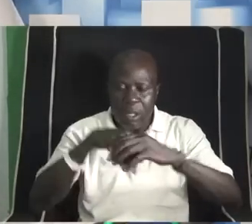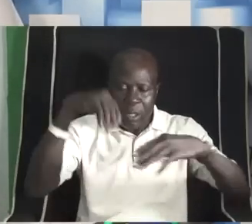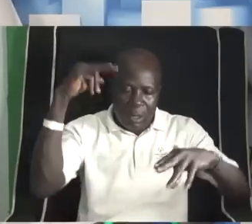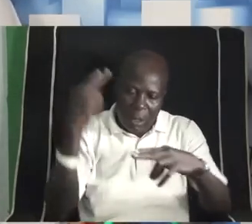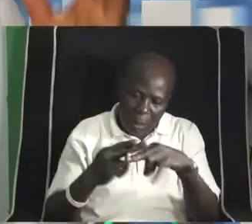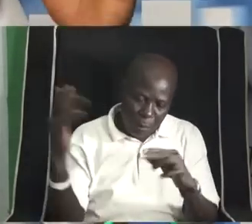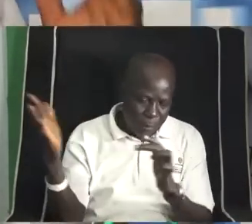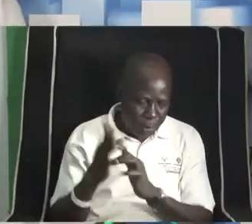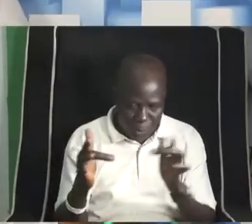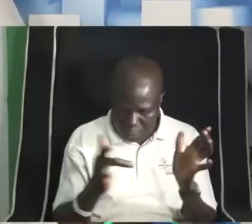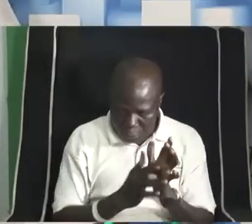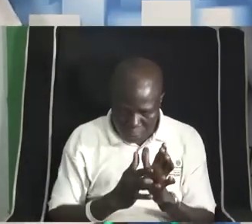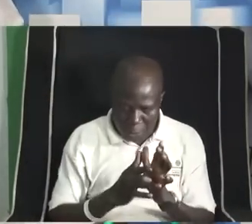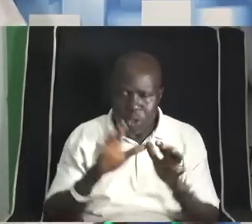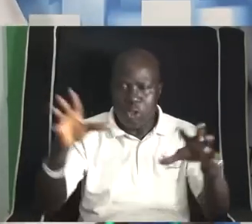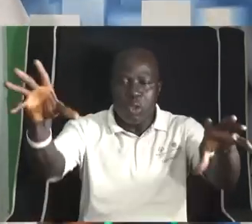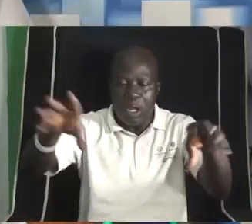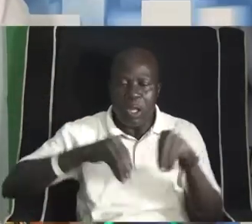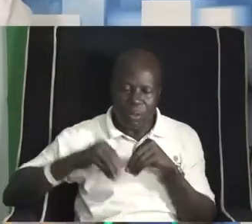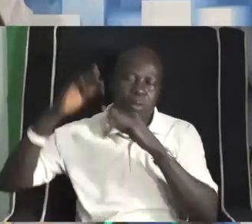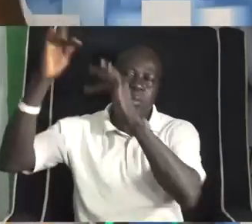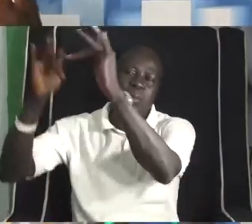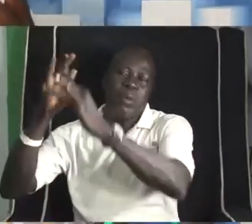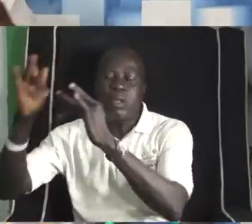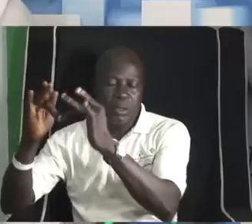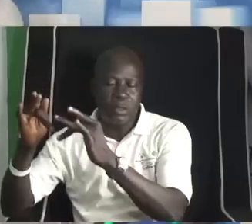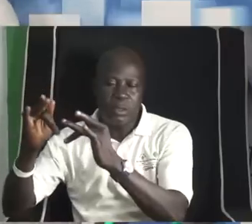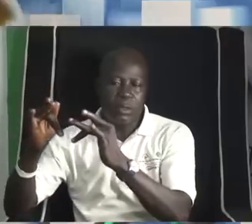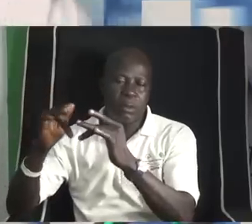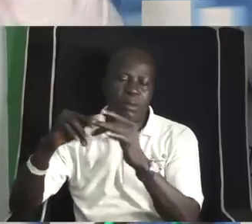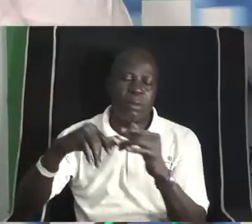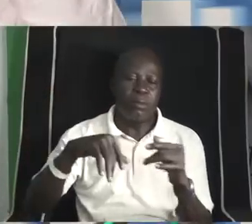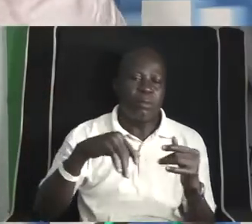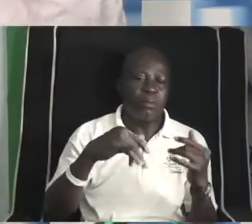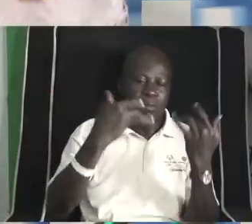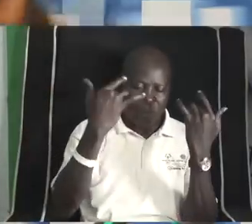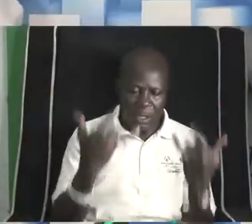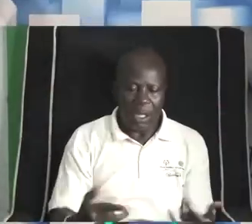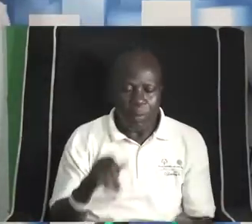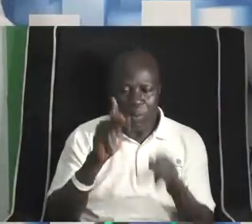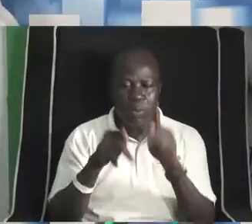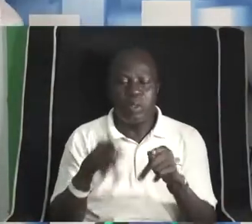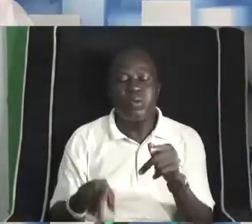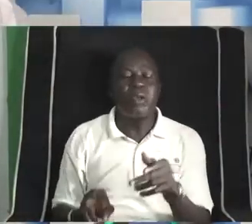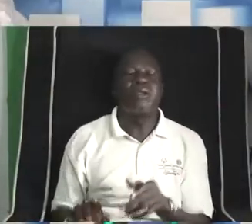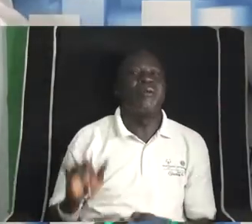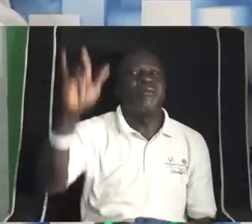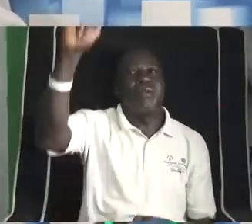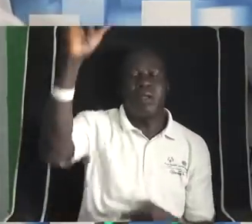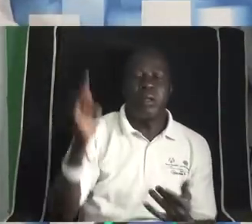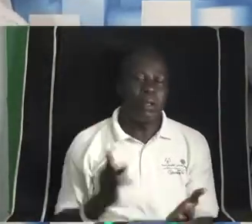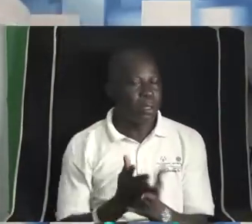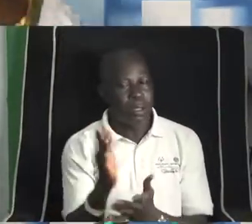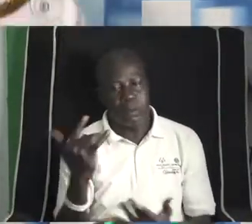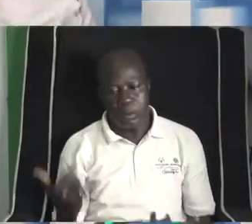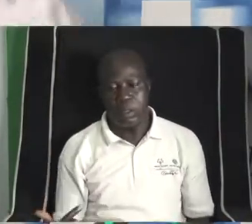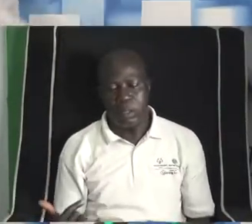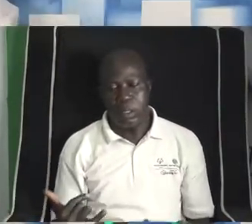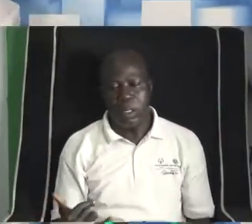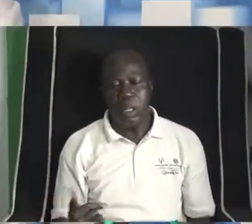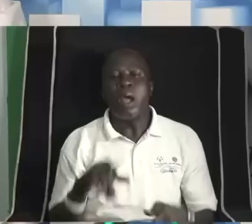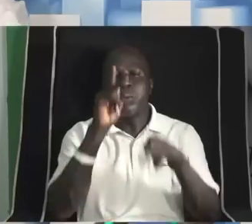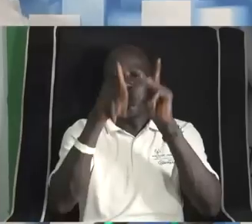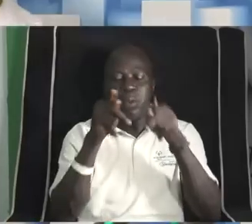no, Jesus. In the name of Jesus. Yeah, no, Dr. Mercy. Now I want to follow the people that are flying right now. ati awon